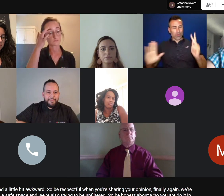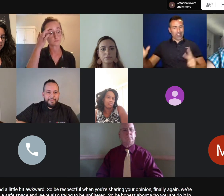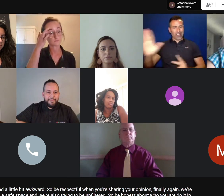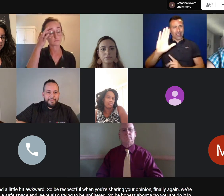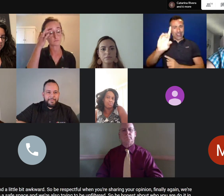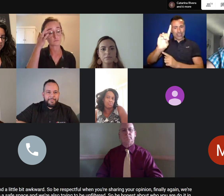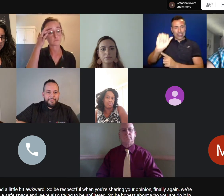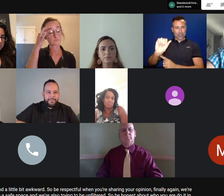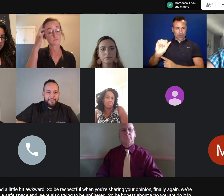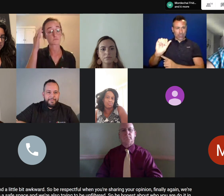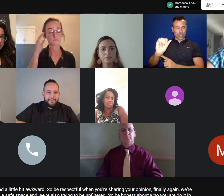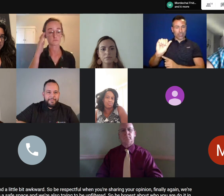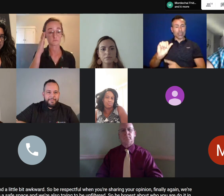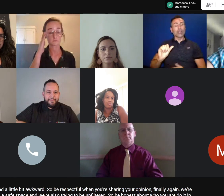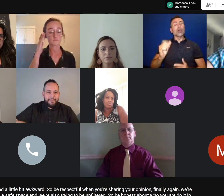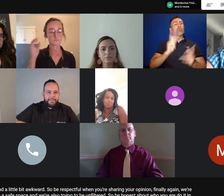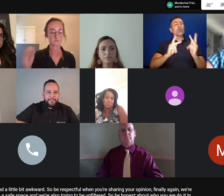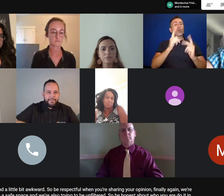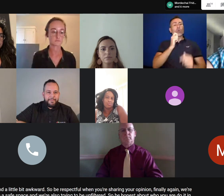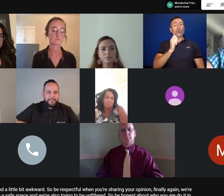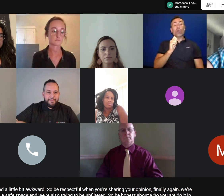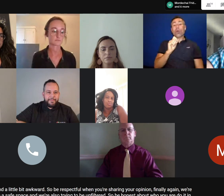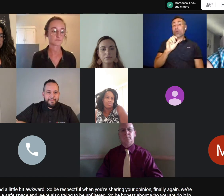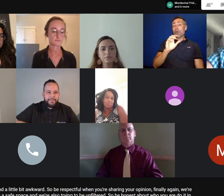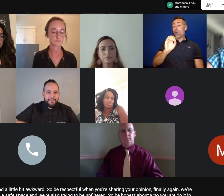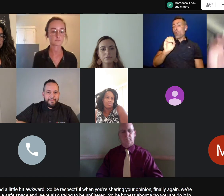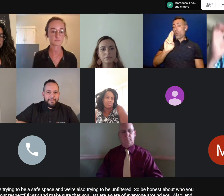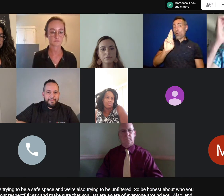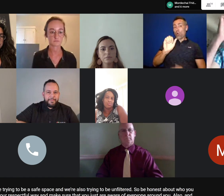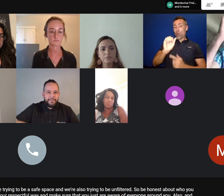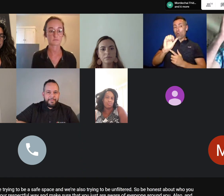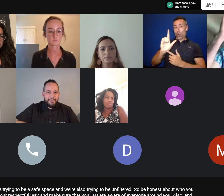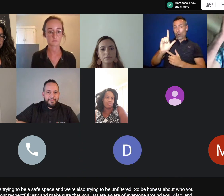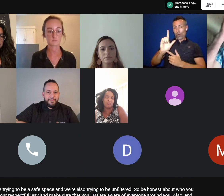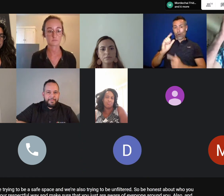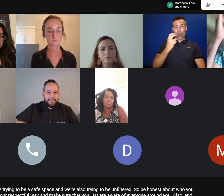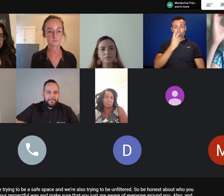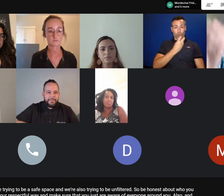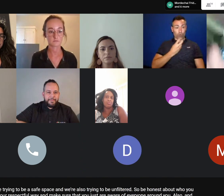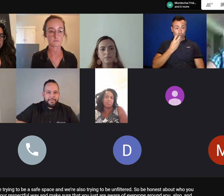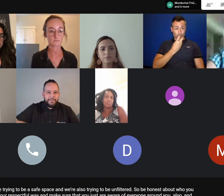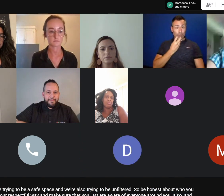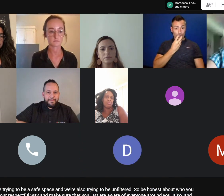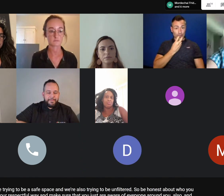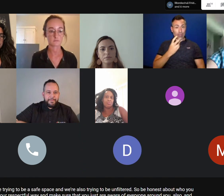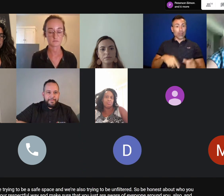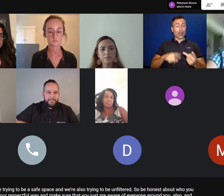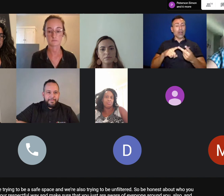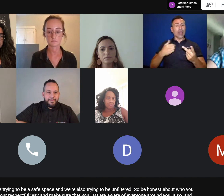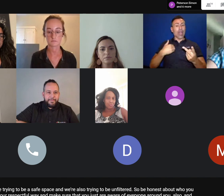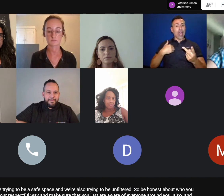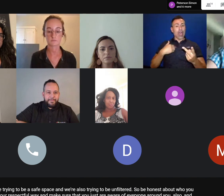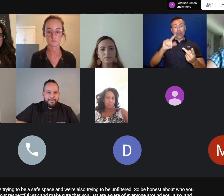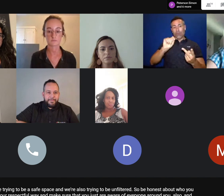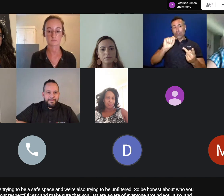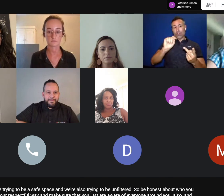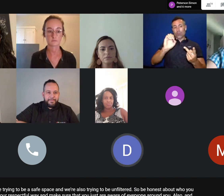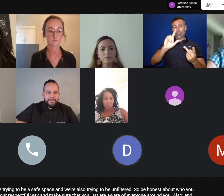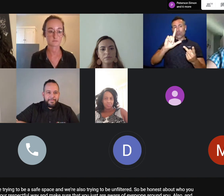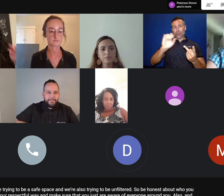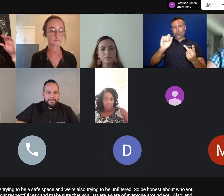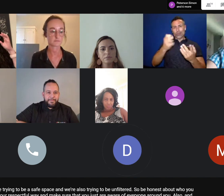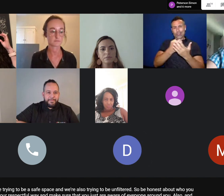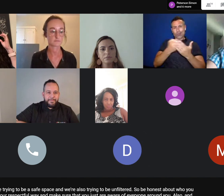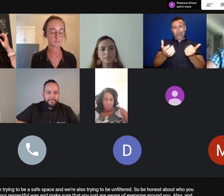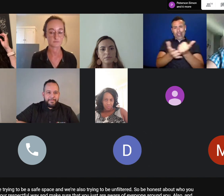that have tools that allow them to hear. Like I have the cochlear implant, Katarina has her hearing aid. These are our